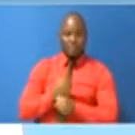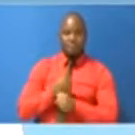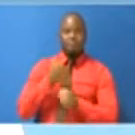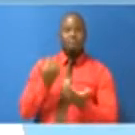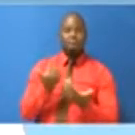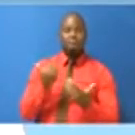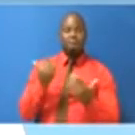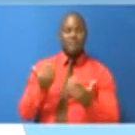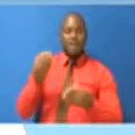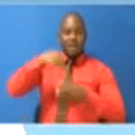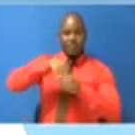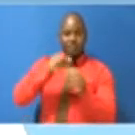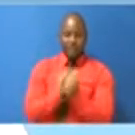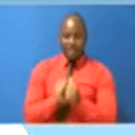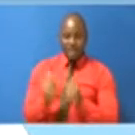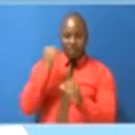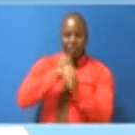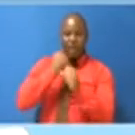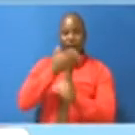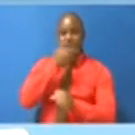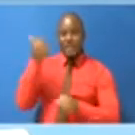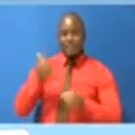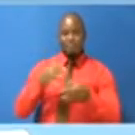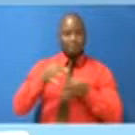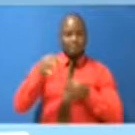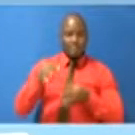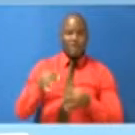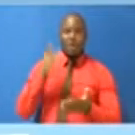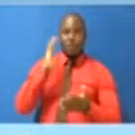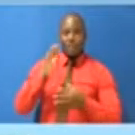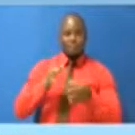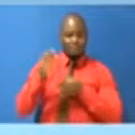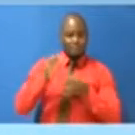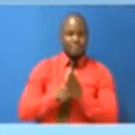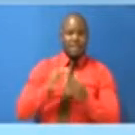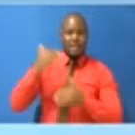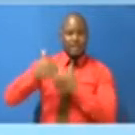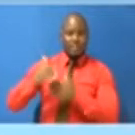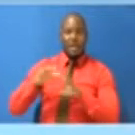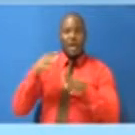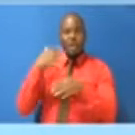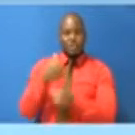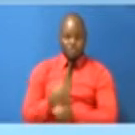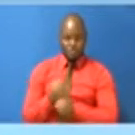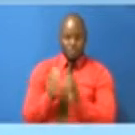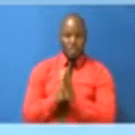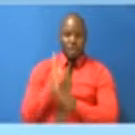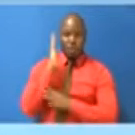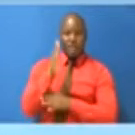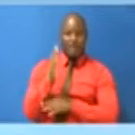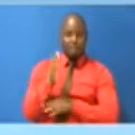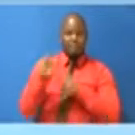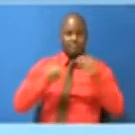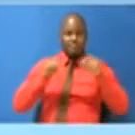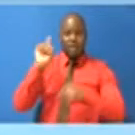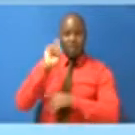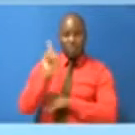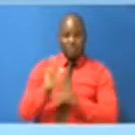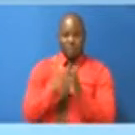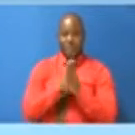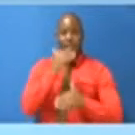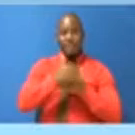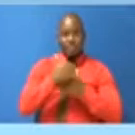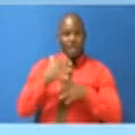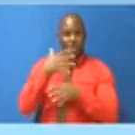agreement is the input the scorecard is the measure and whole measure is the neighborhood associations we're going to run nairobi with the